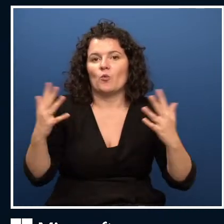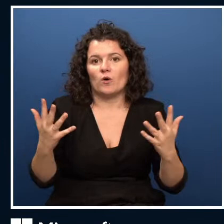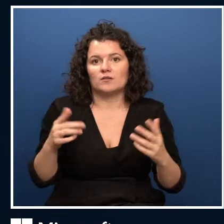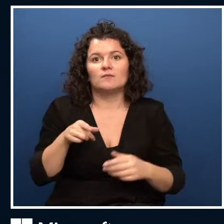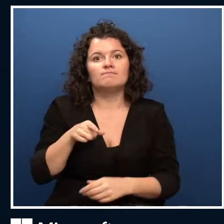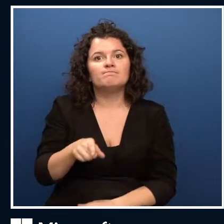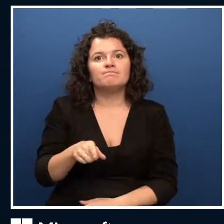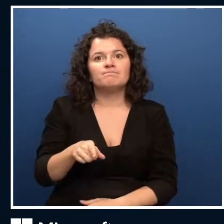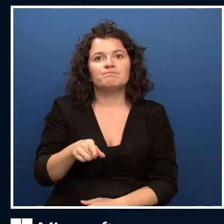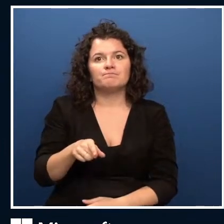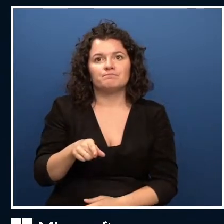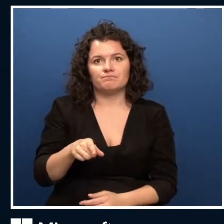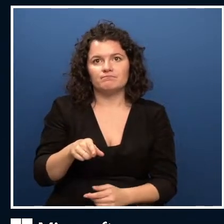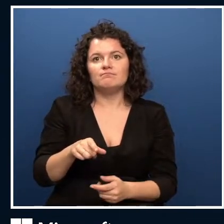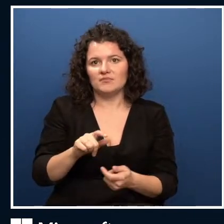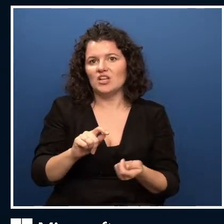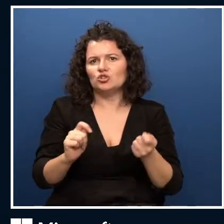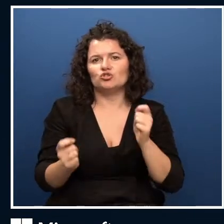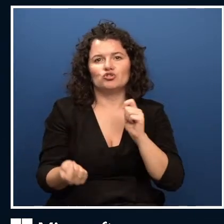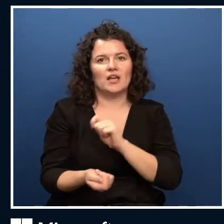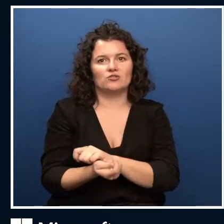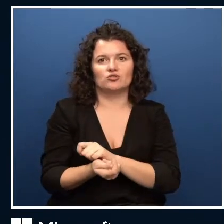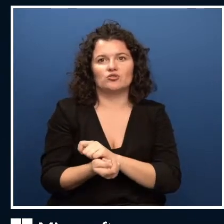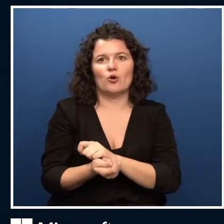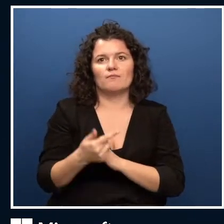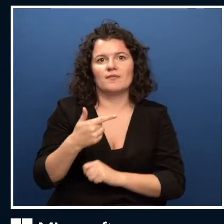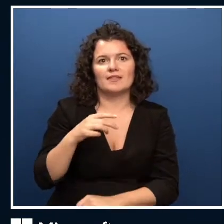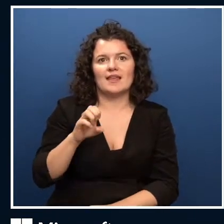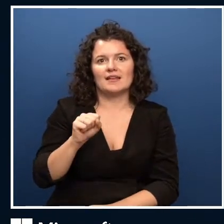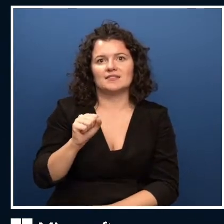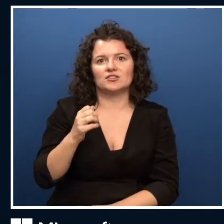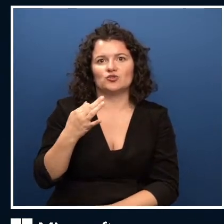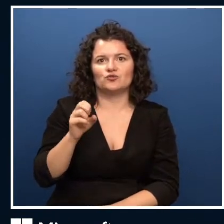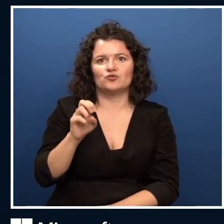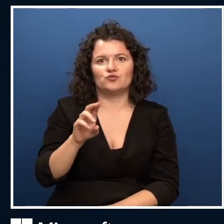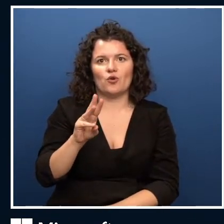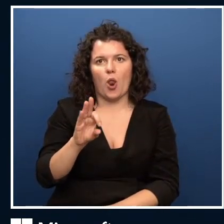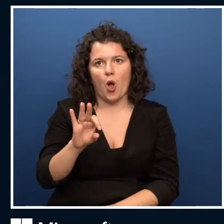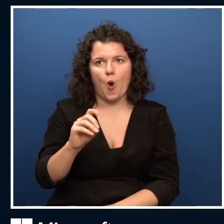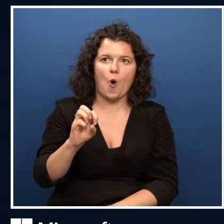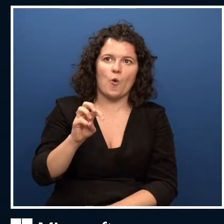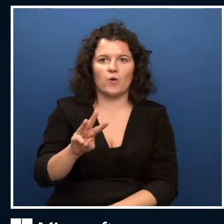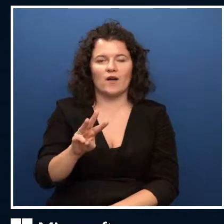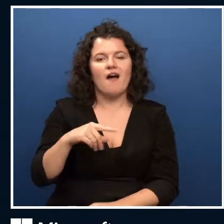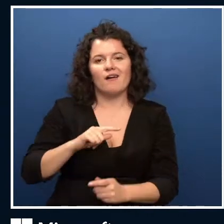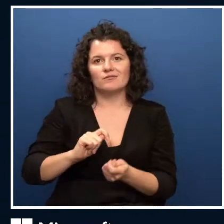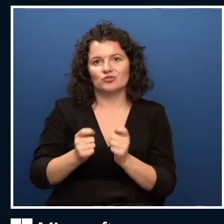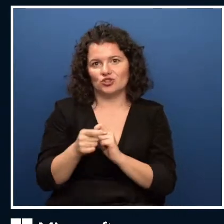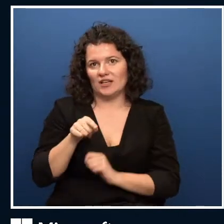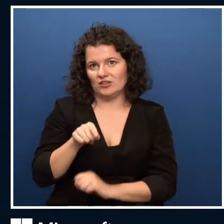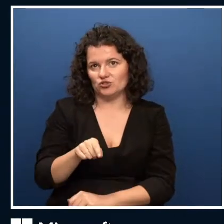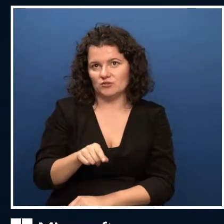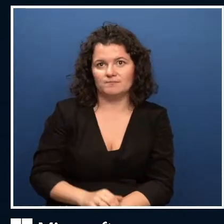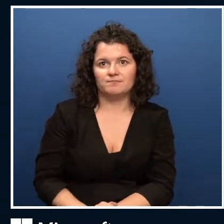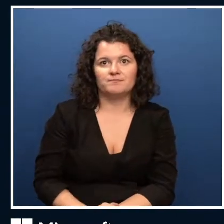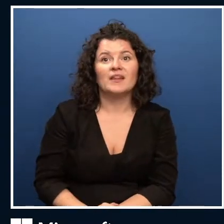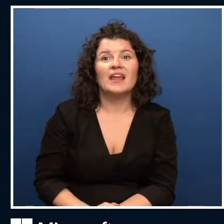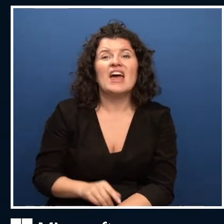TensorFlow JS format to run in the browser. Now, TensorFlow JS model is